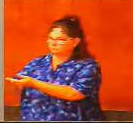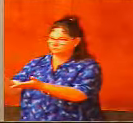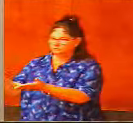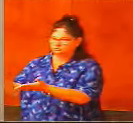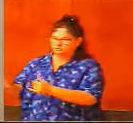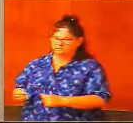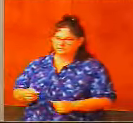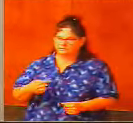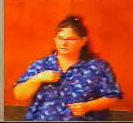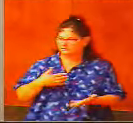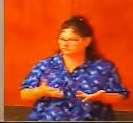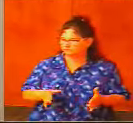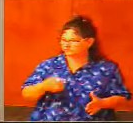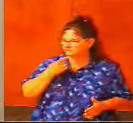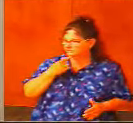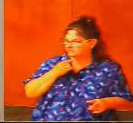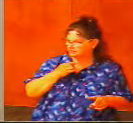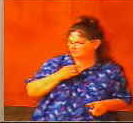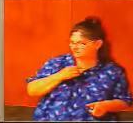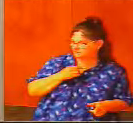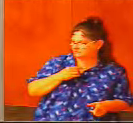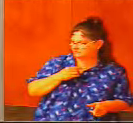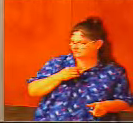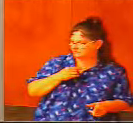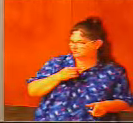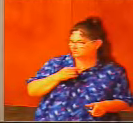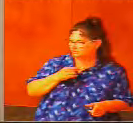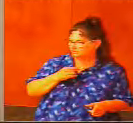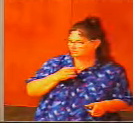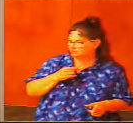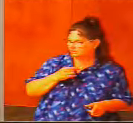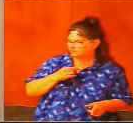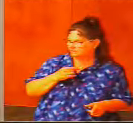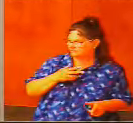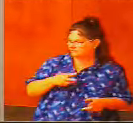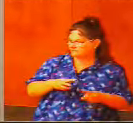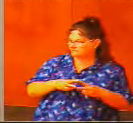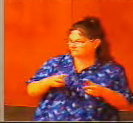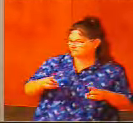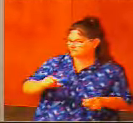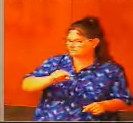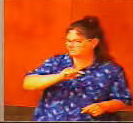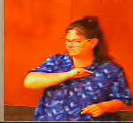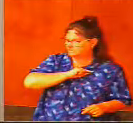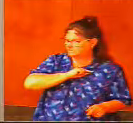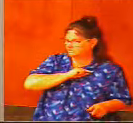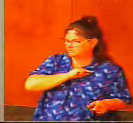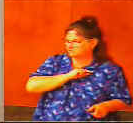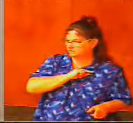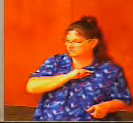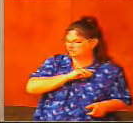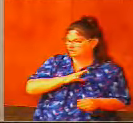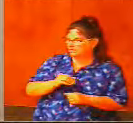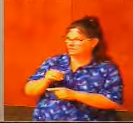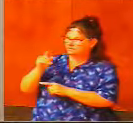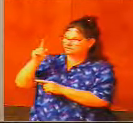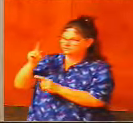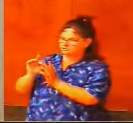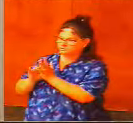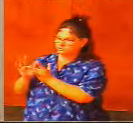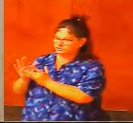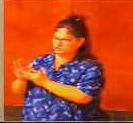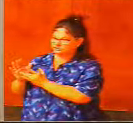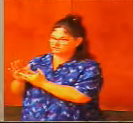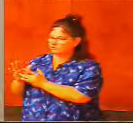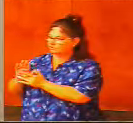And as I've already mentioned, Barabbas was egregiously guilty, and Jesus was